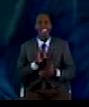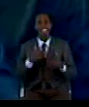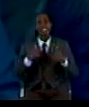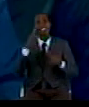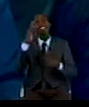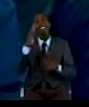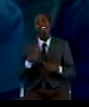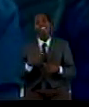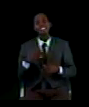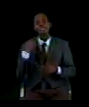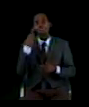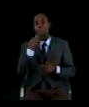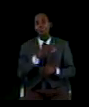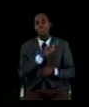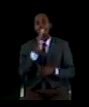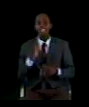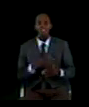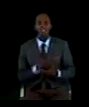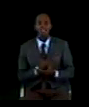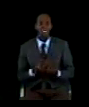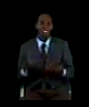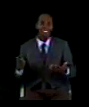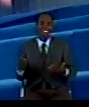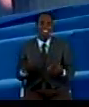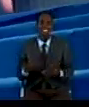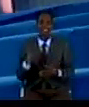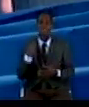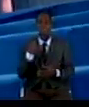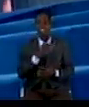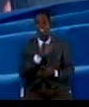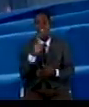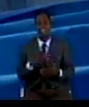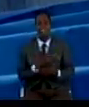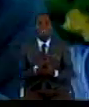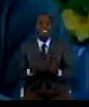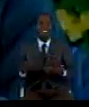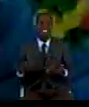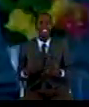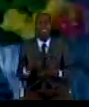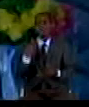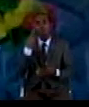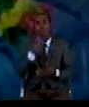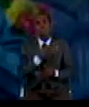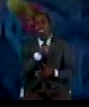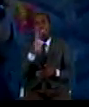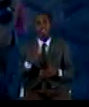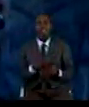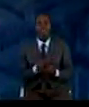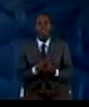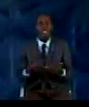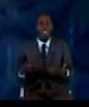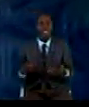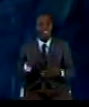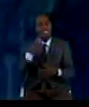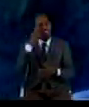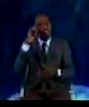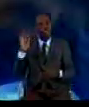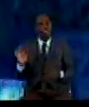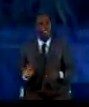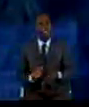I have a God who never fails, who never fails, who never